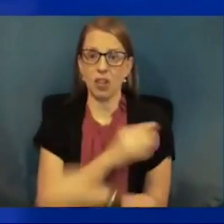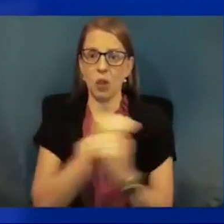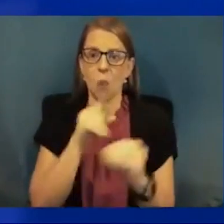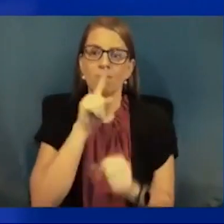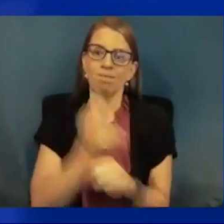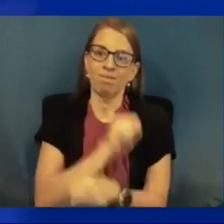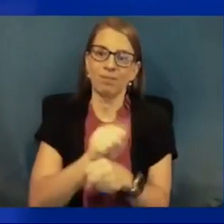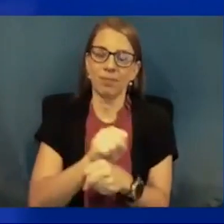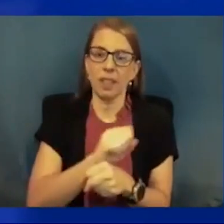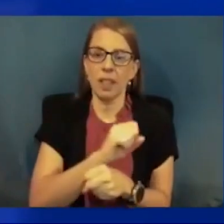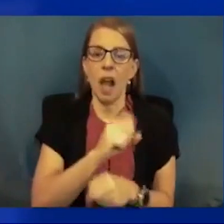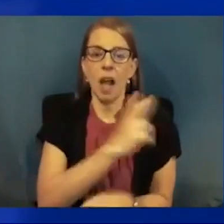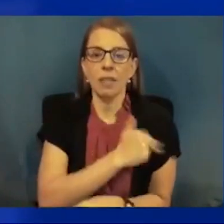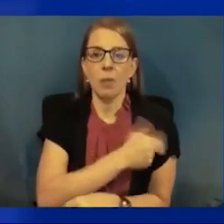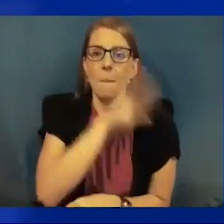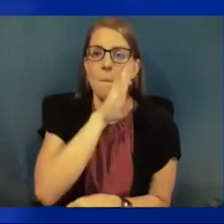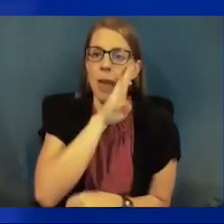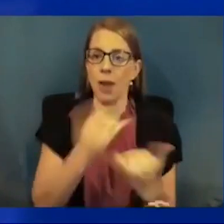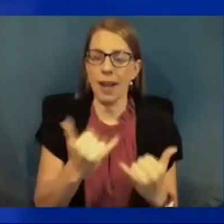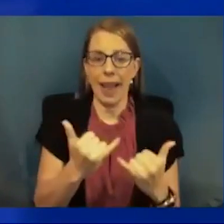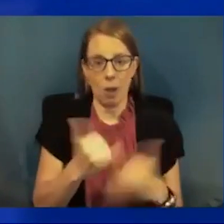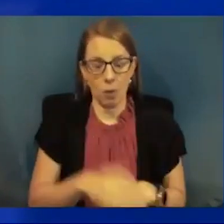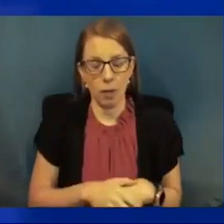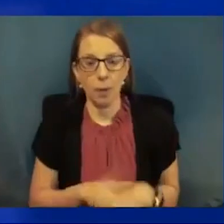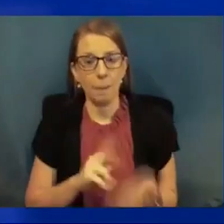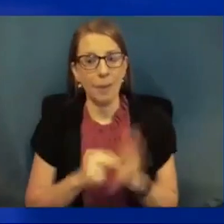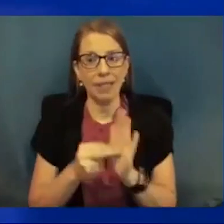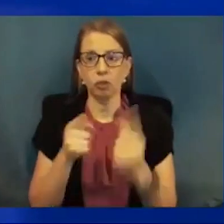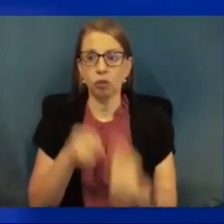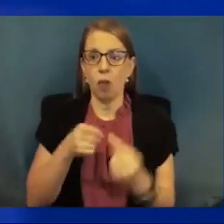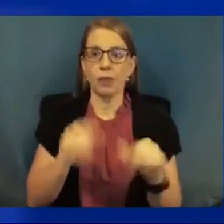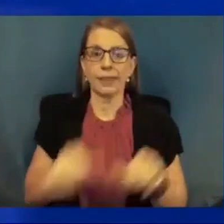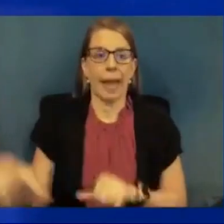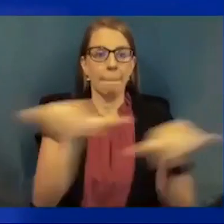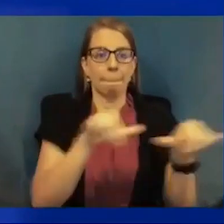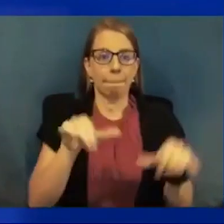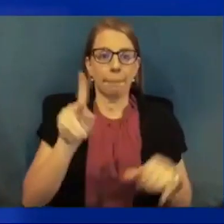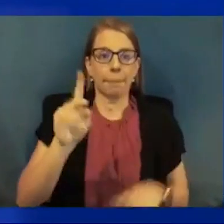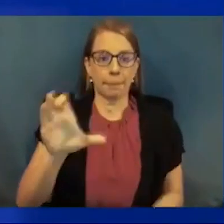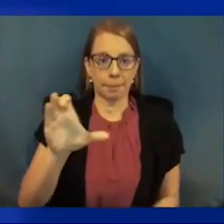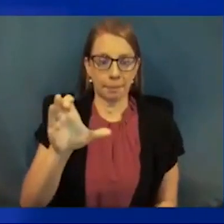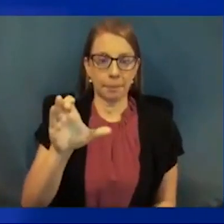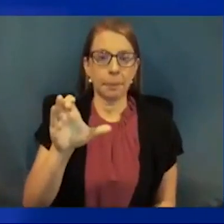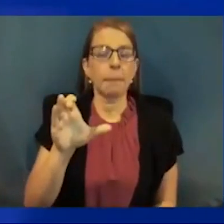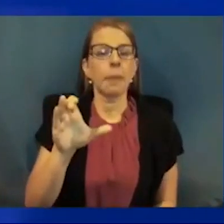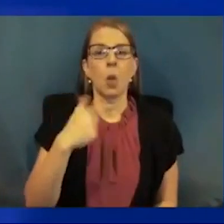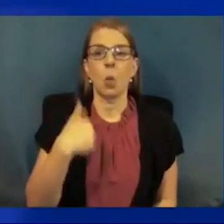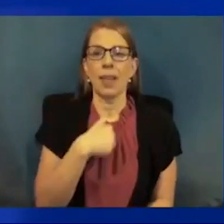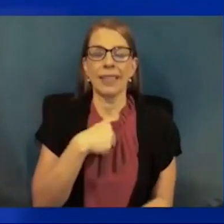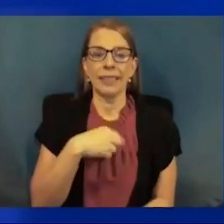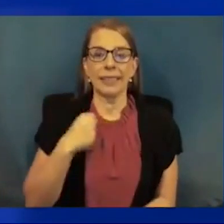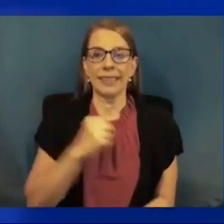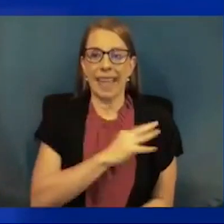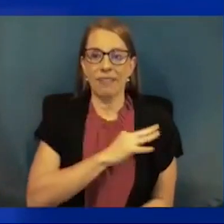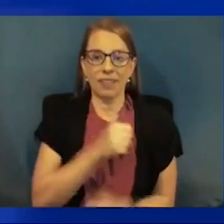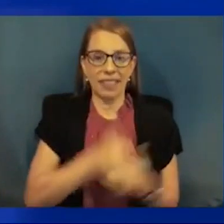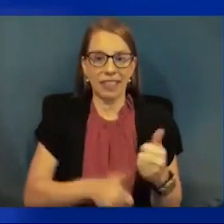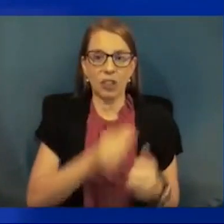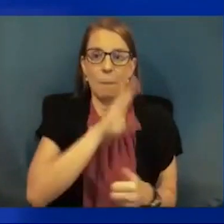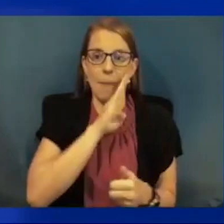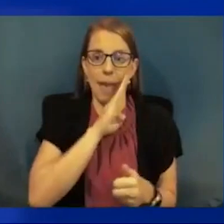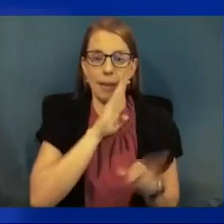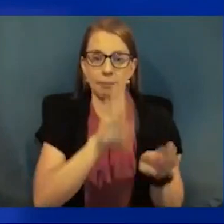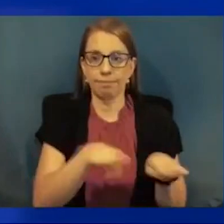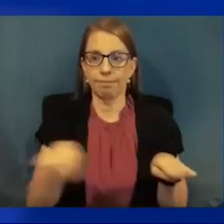here and across Kansas City because everybody's pretty darn full. We staff every single bed. Now we're staffing 14